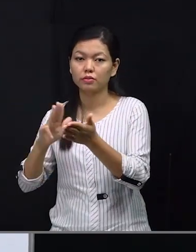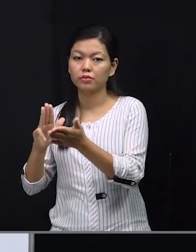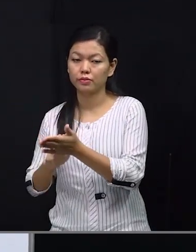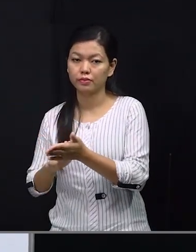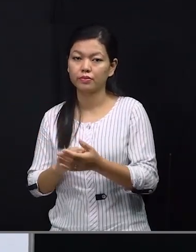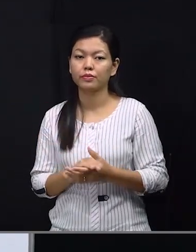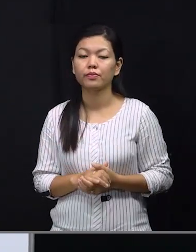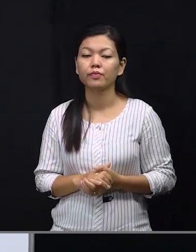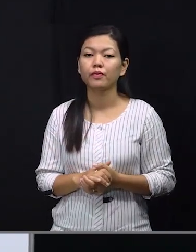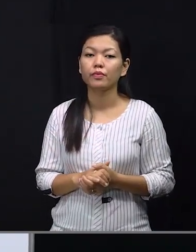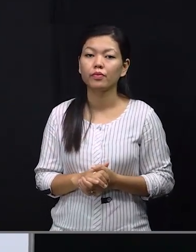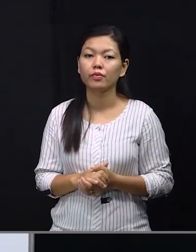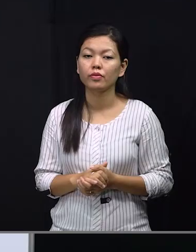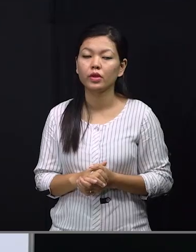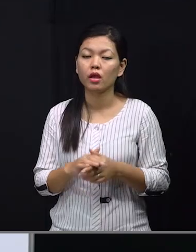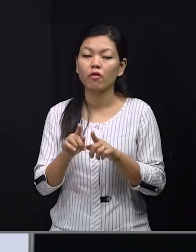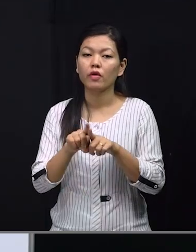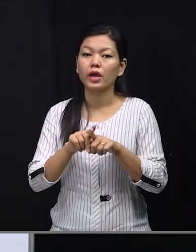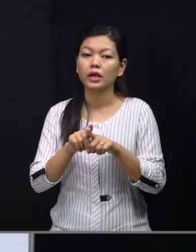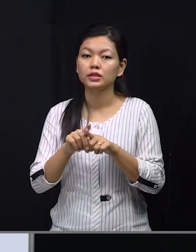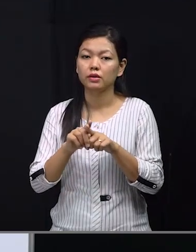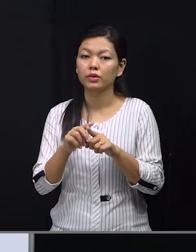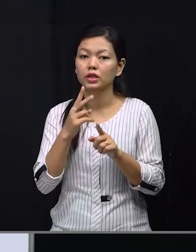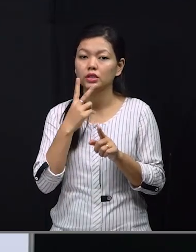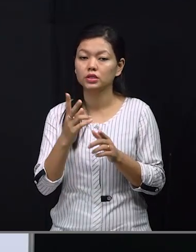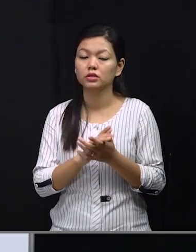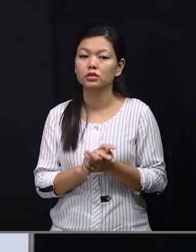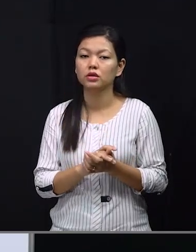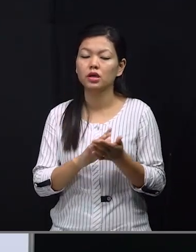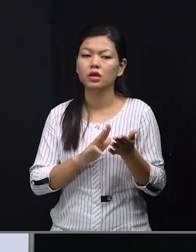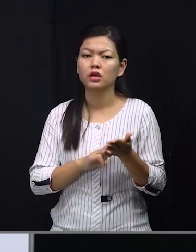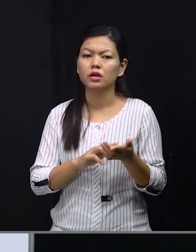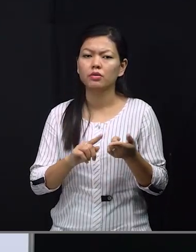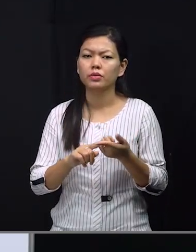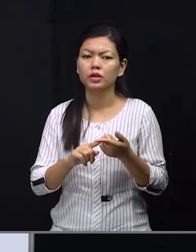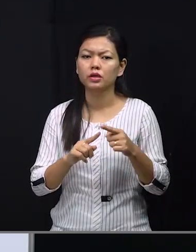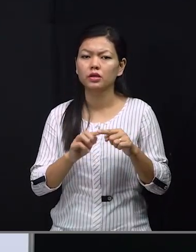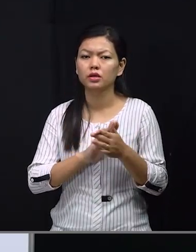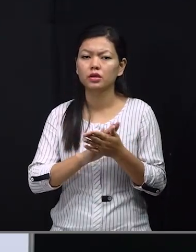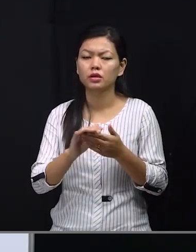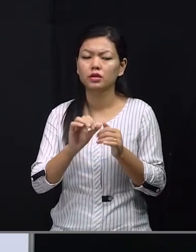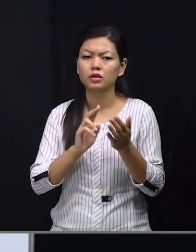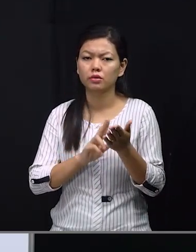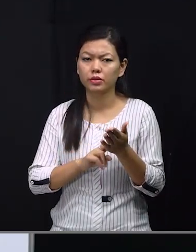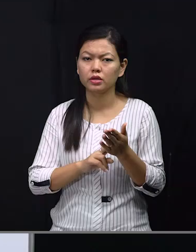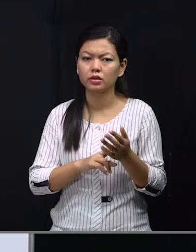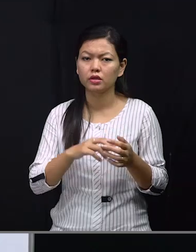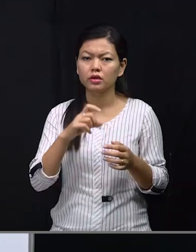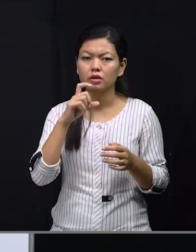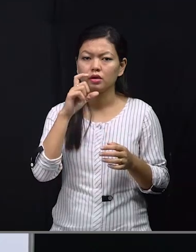Let us just see in this example. In methane, the carbon atom is bonded to 4 small hydrogen